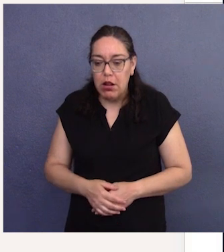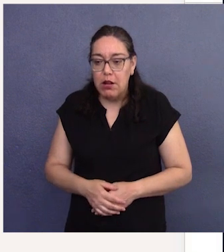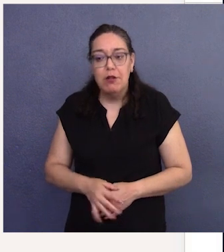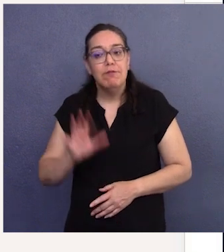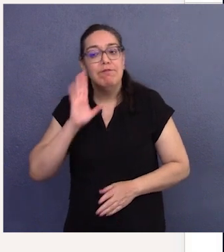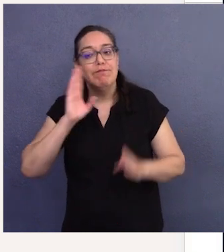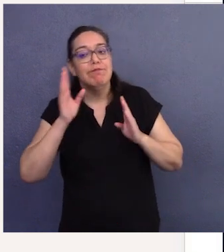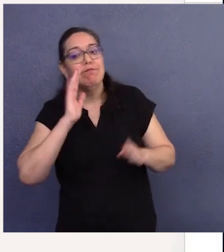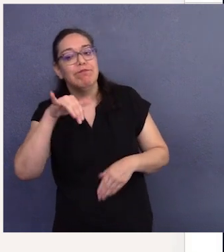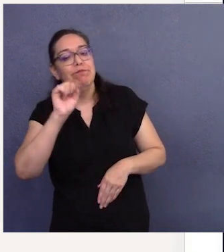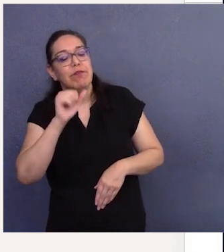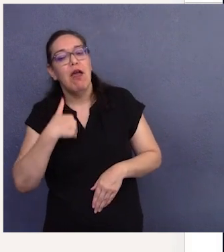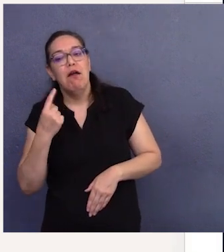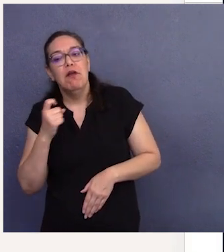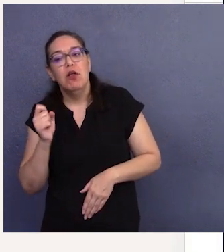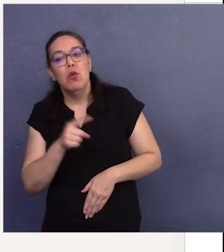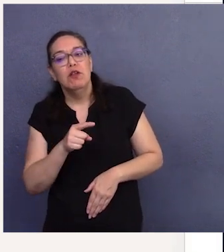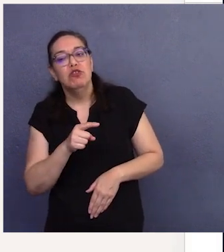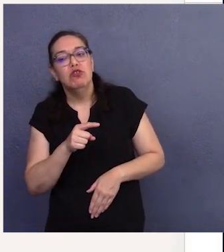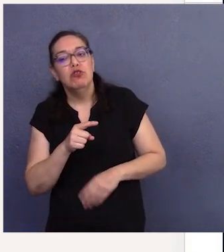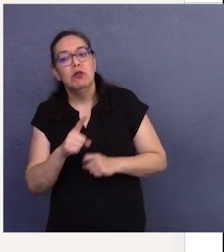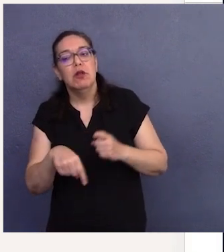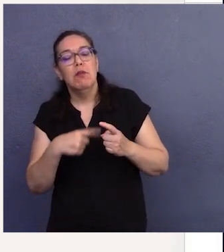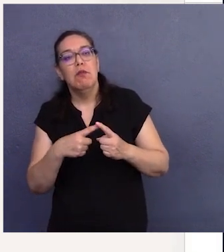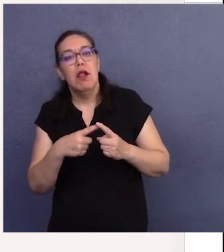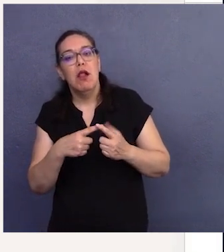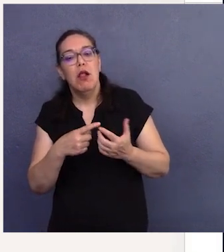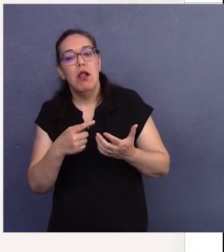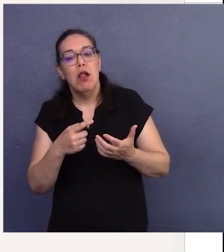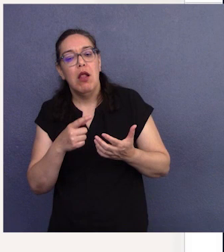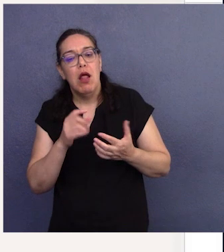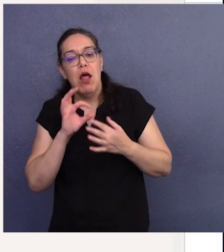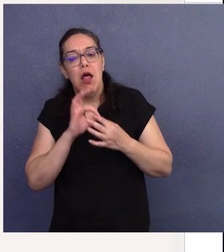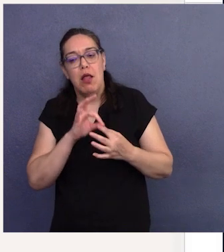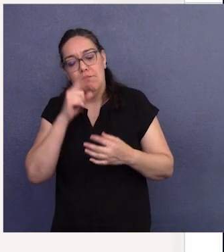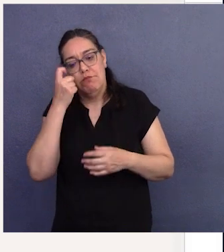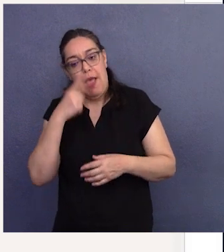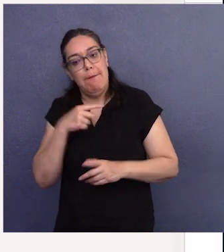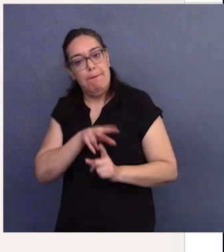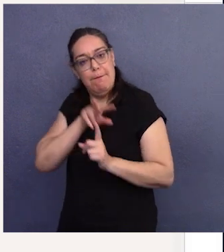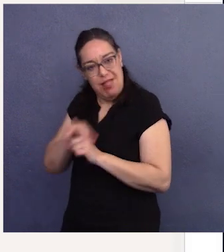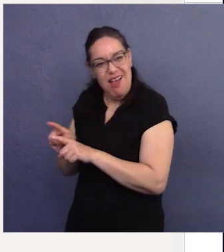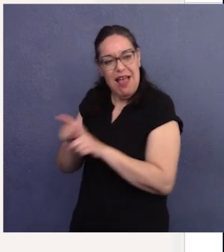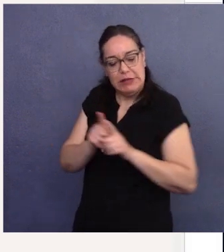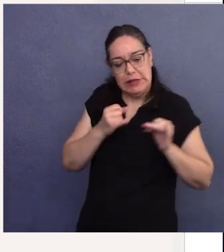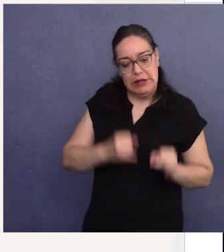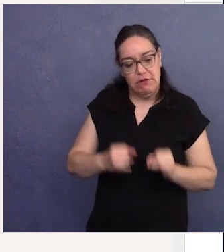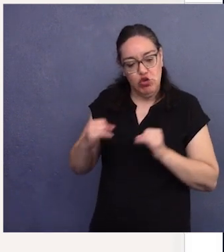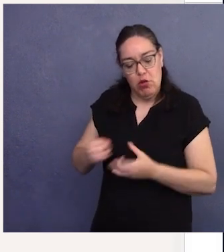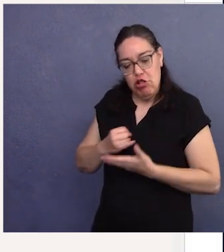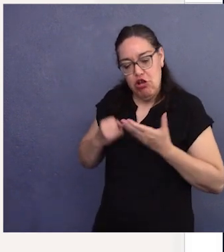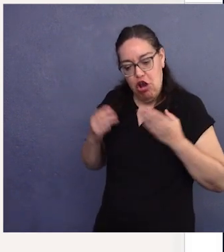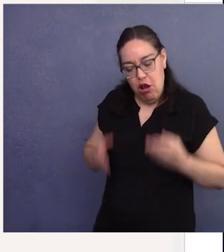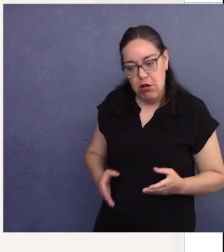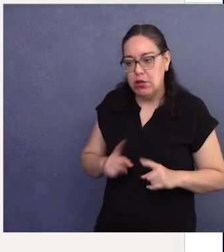Hi, yes. I had a question on, I guess, mostly because I'm applying as an individual artist, but I was confused.